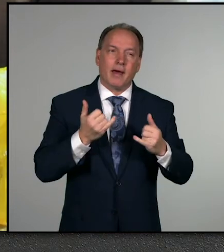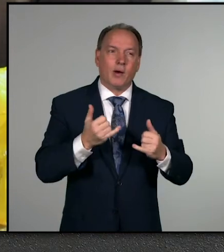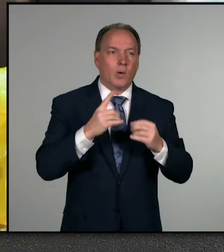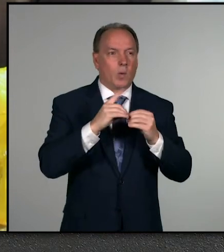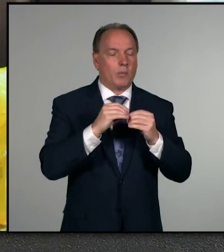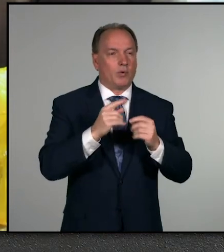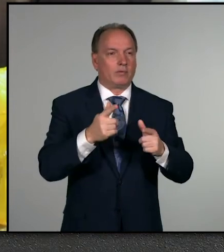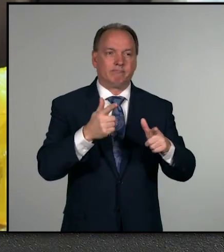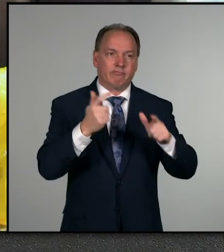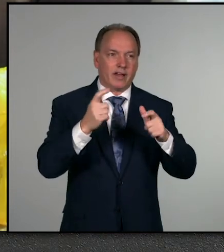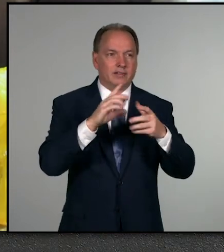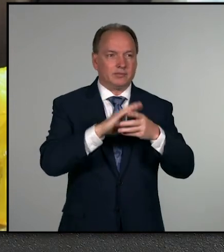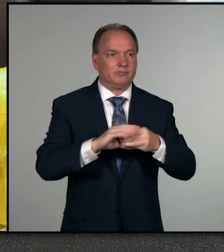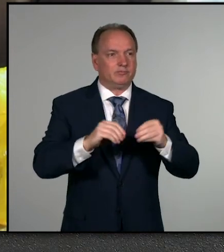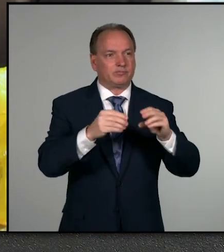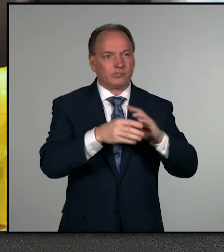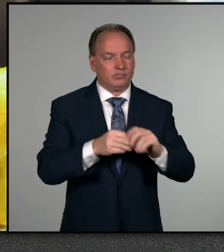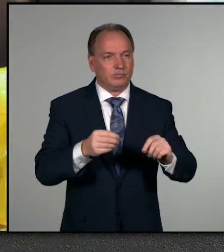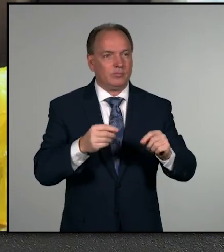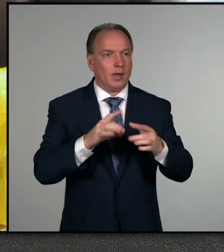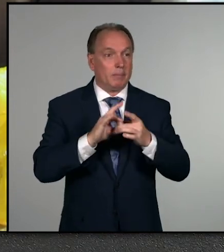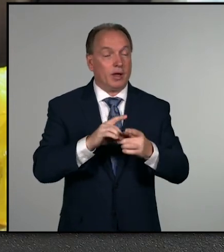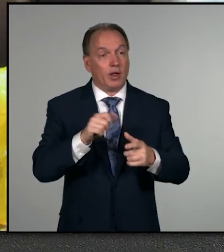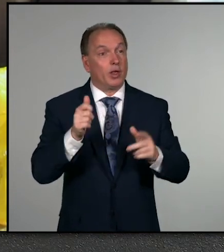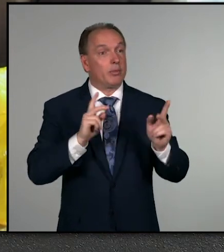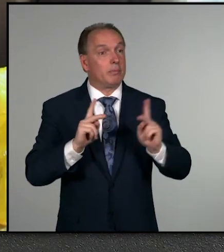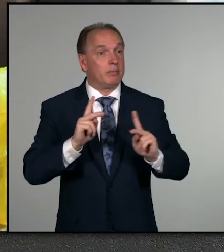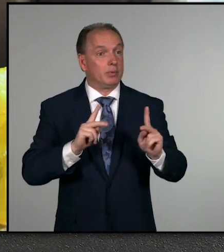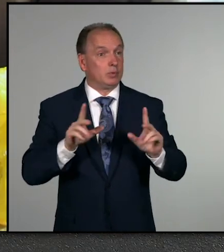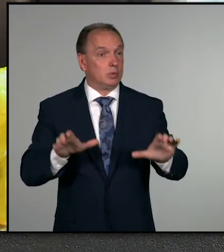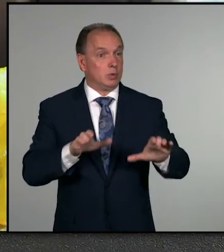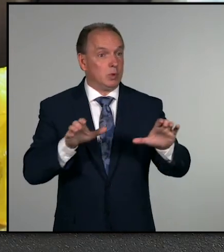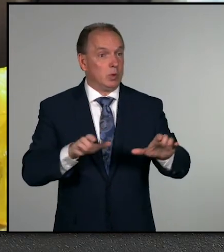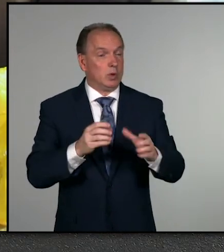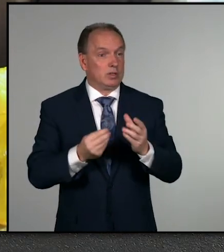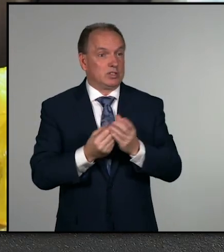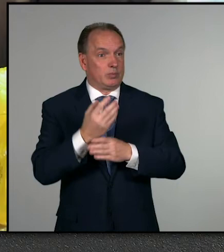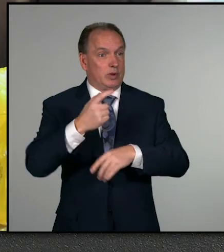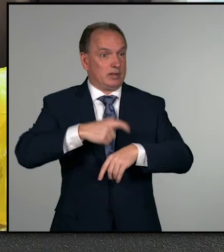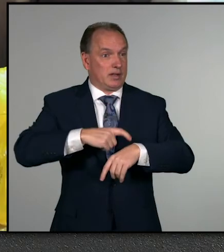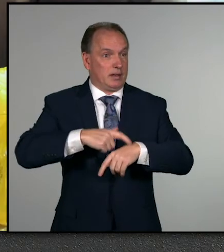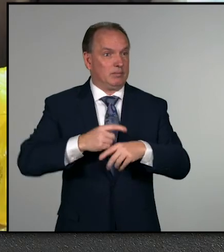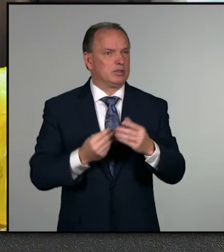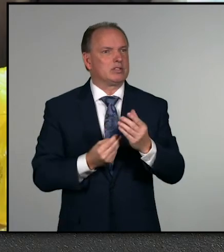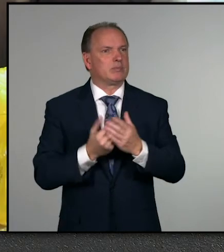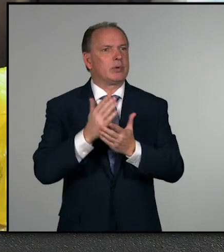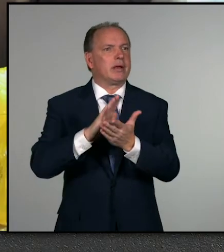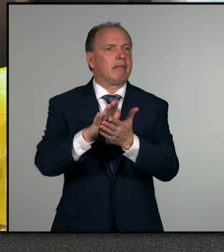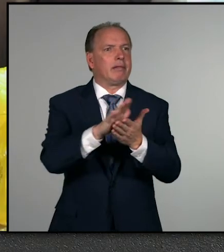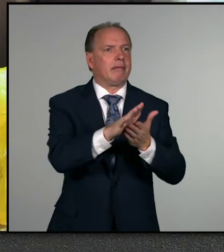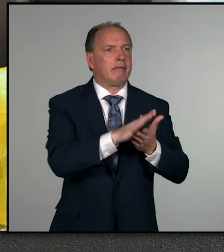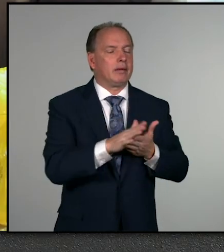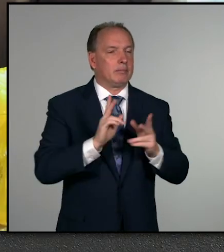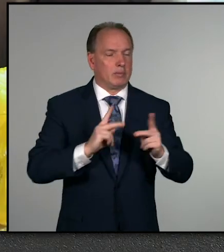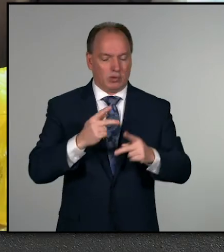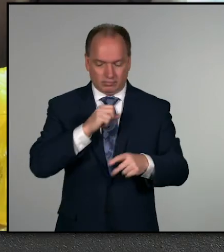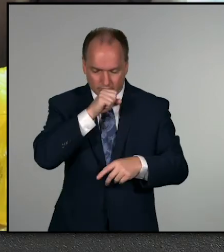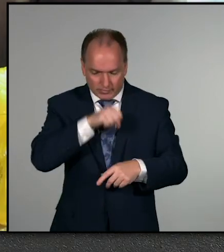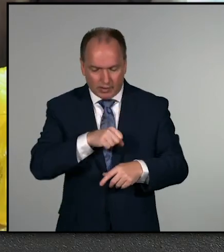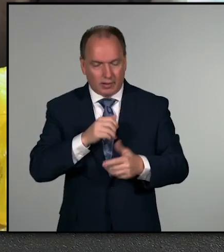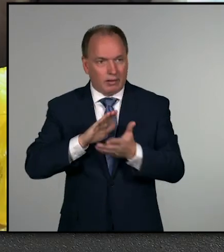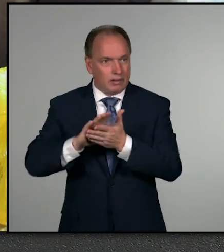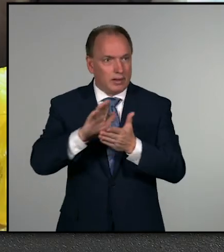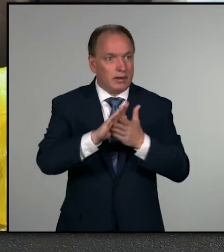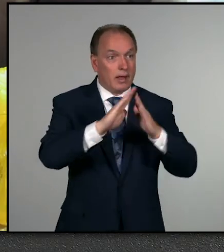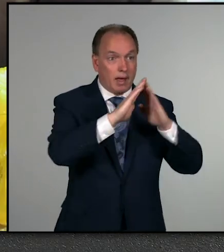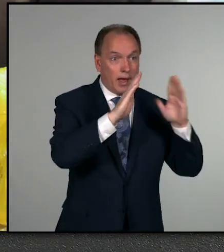with a quick book about something else people do in the spring, and this is spring cleanup. A lot of people like to clean